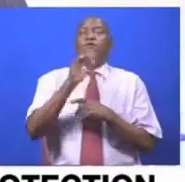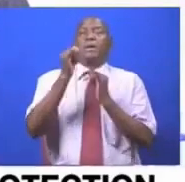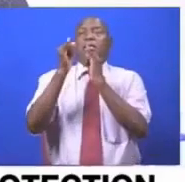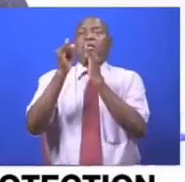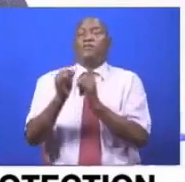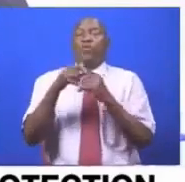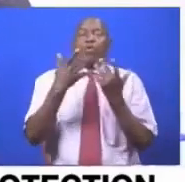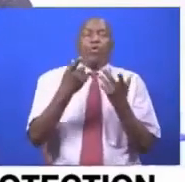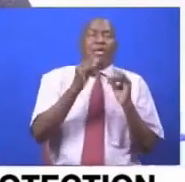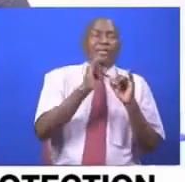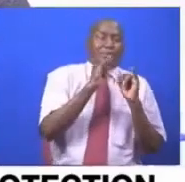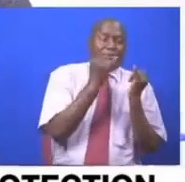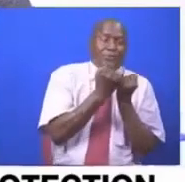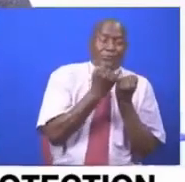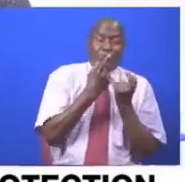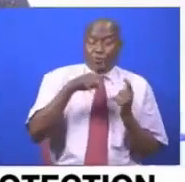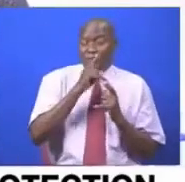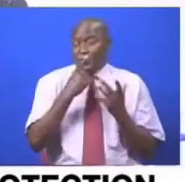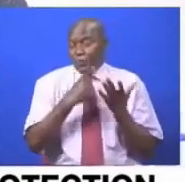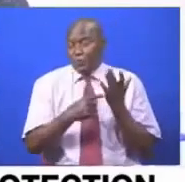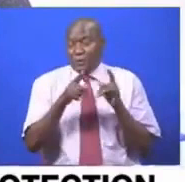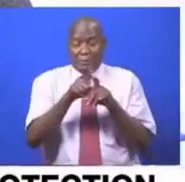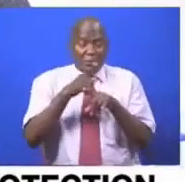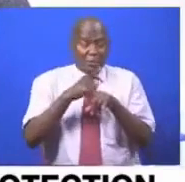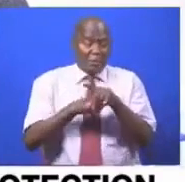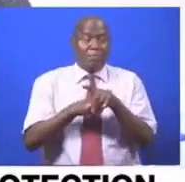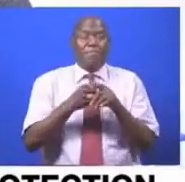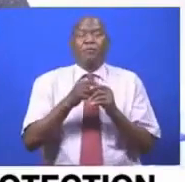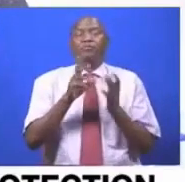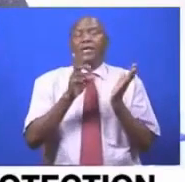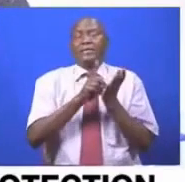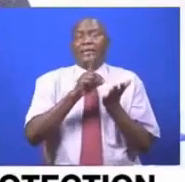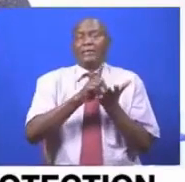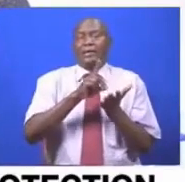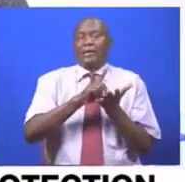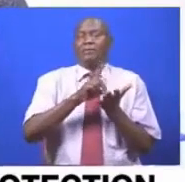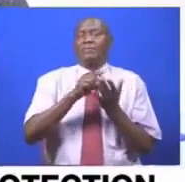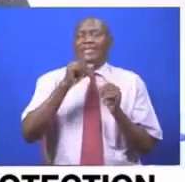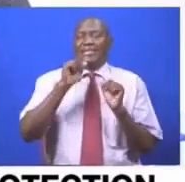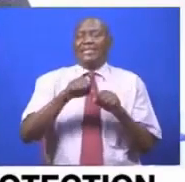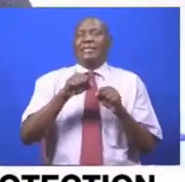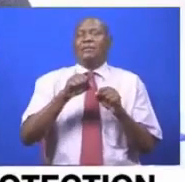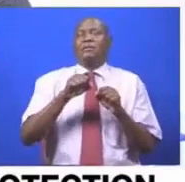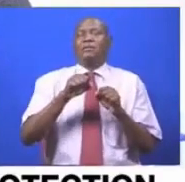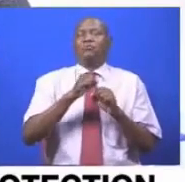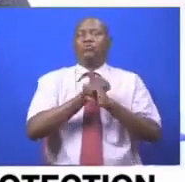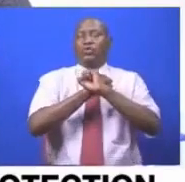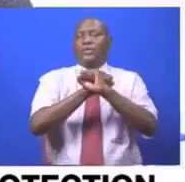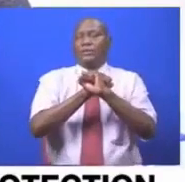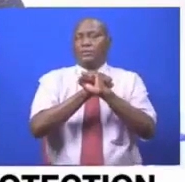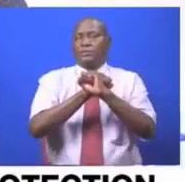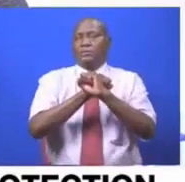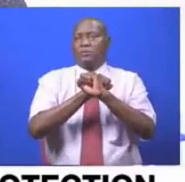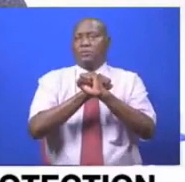or an institution, we are saying that at the same time, the data needs to be protected. I need,